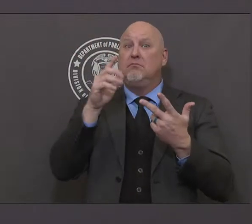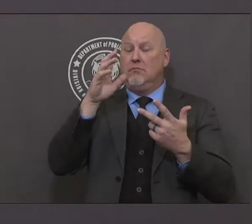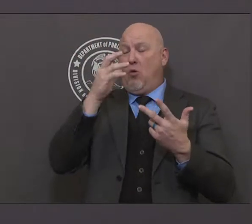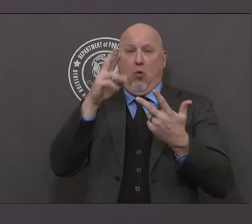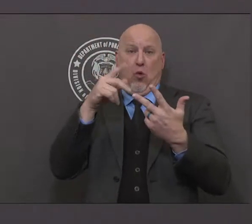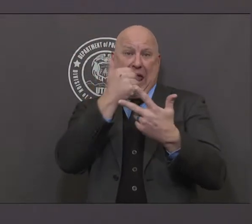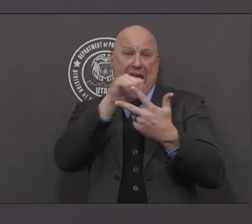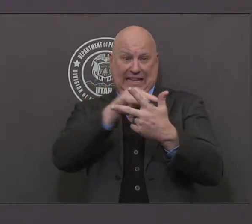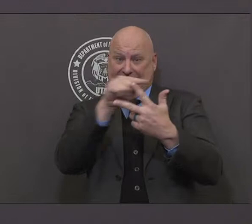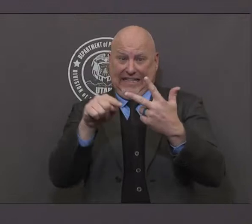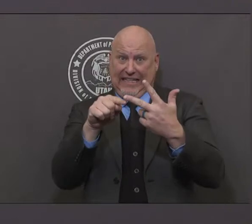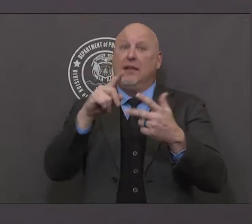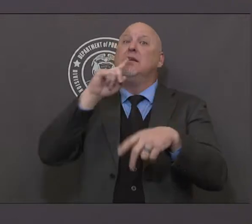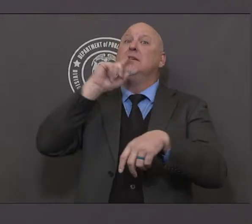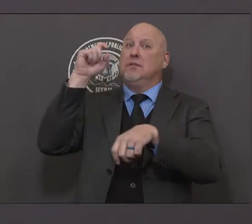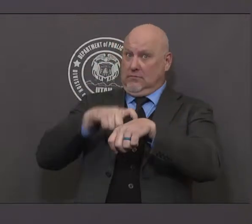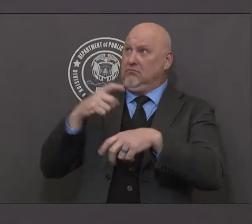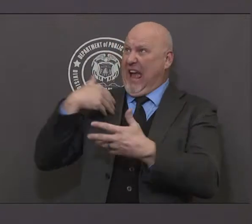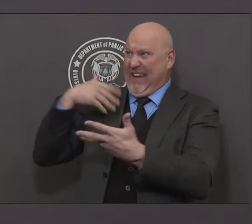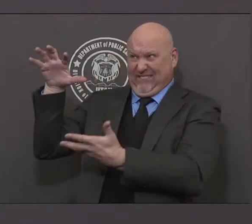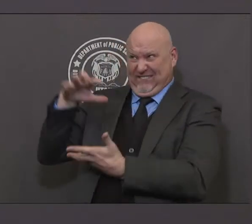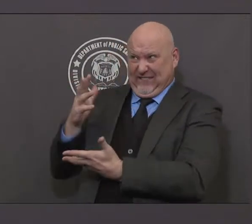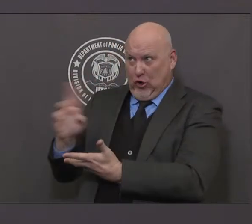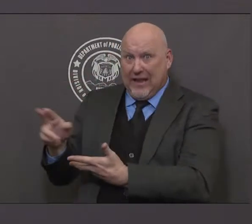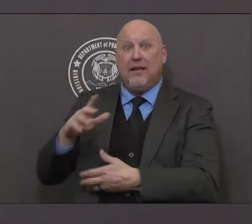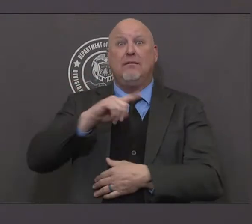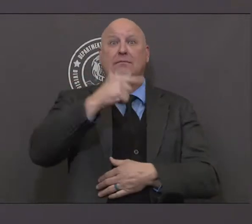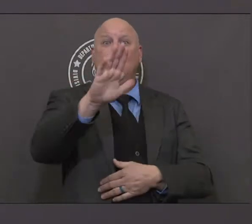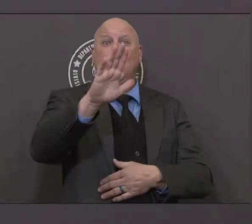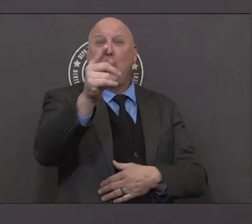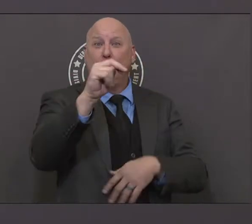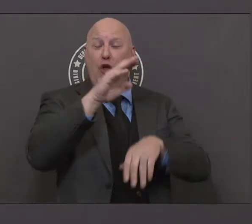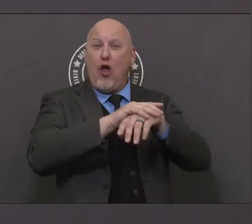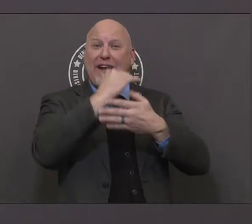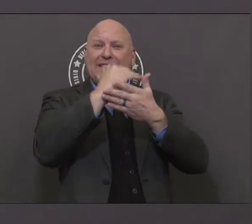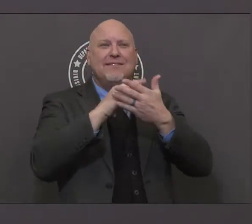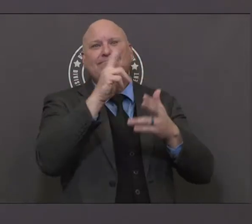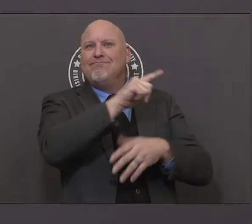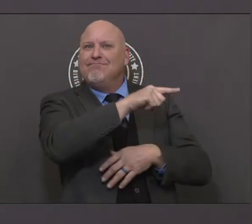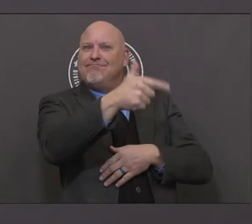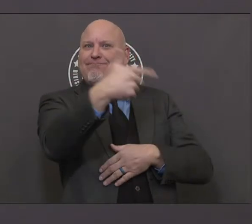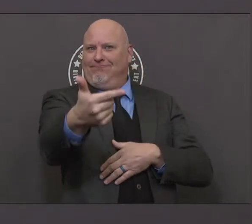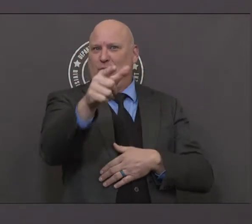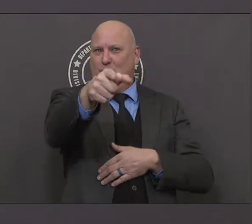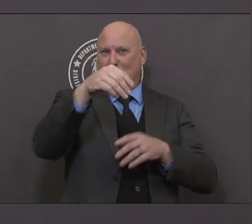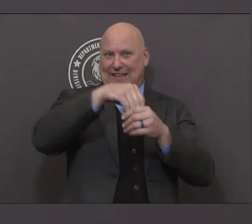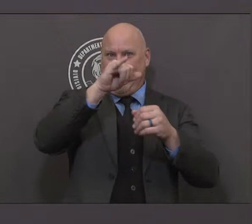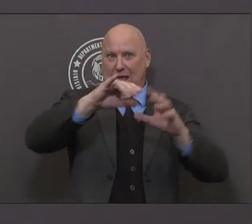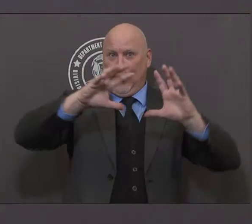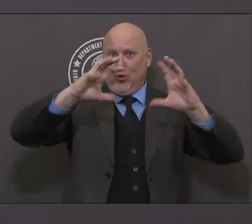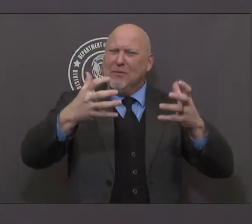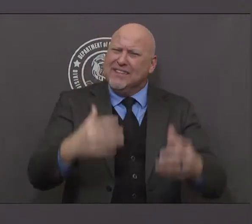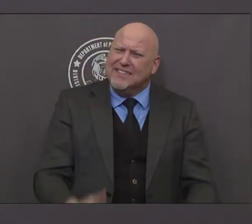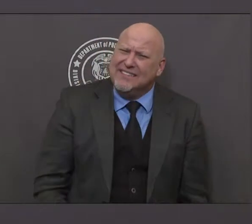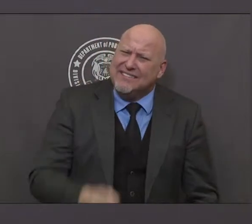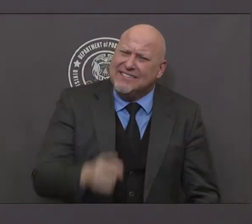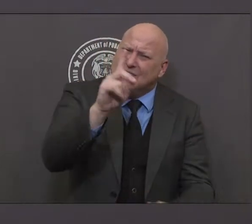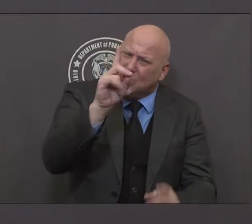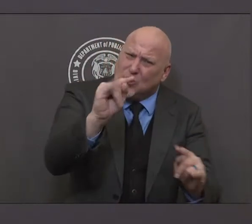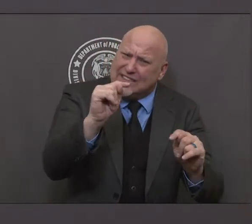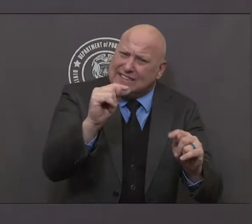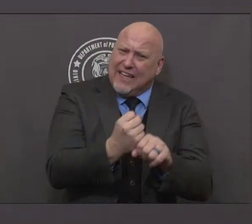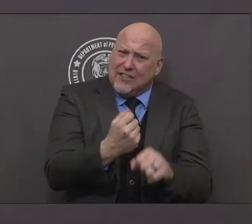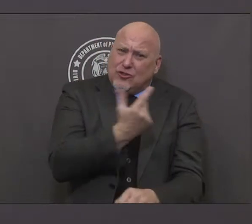Moderna, or Pfizer. Lastly, I just want to note that our dashboard will have updates today, especially on the vaccine